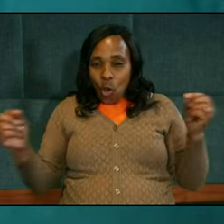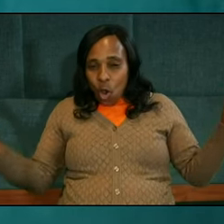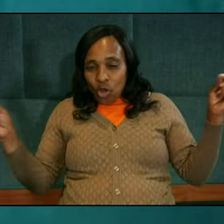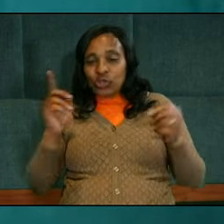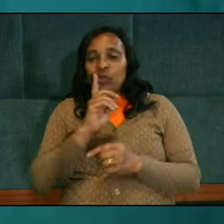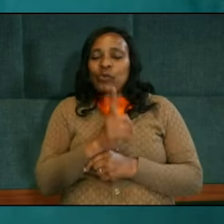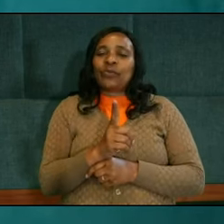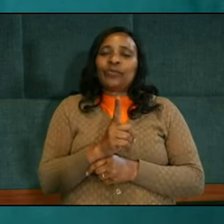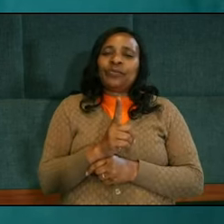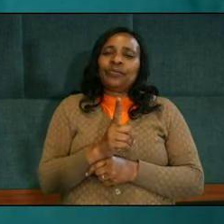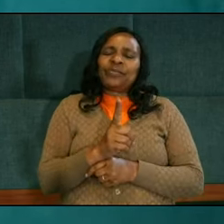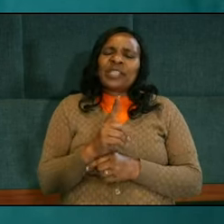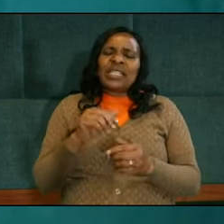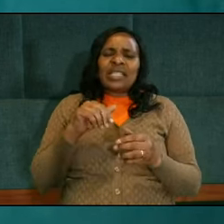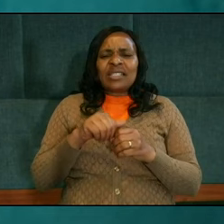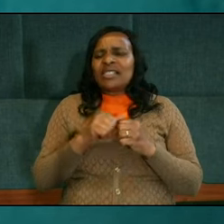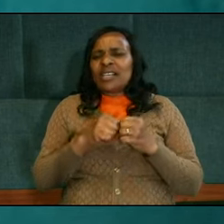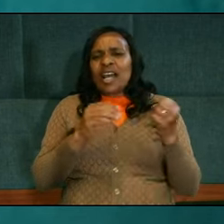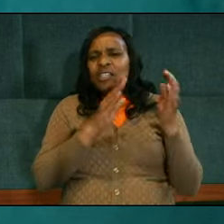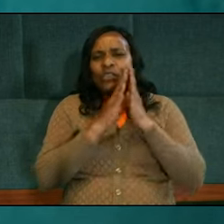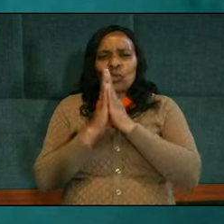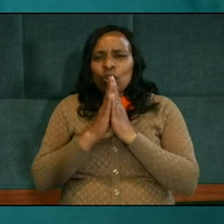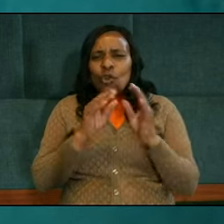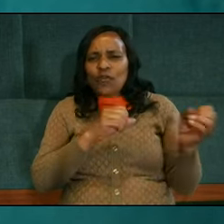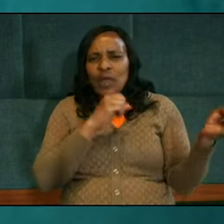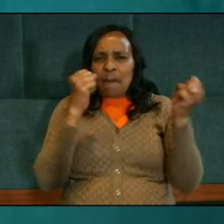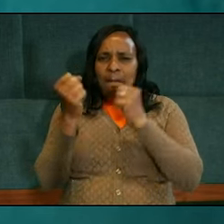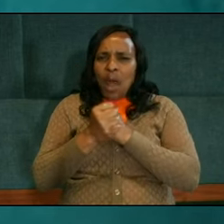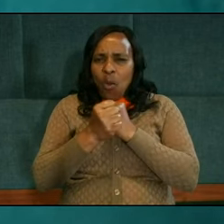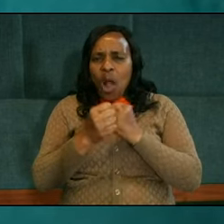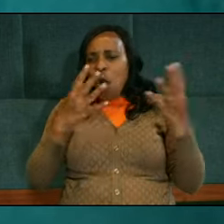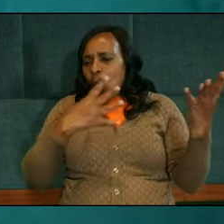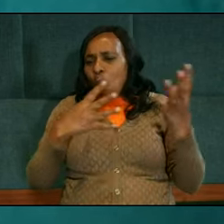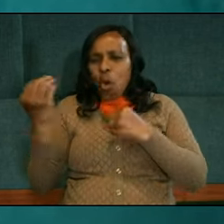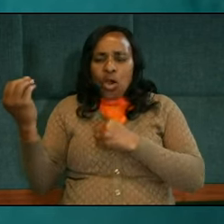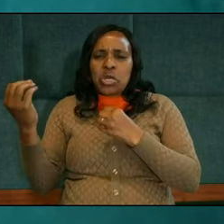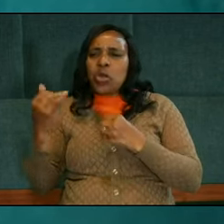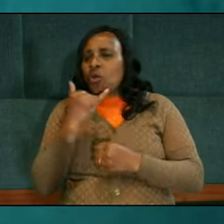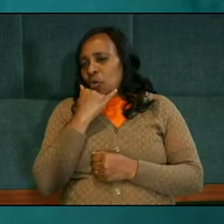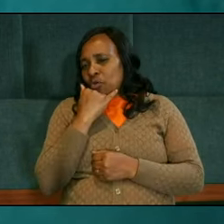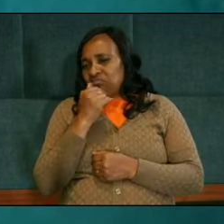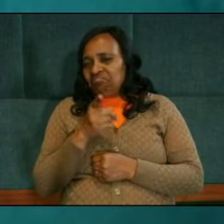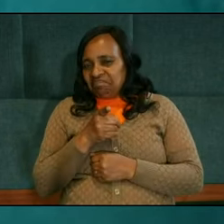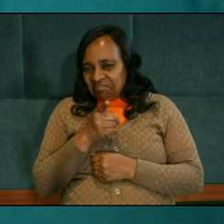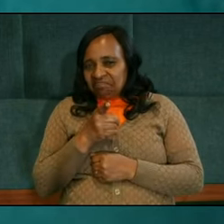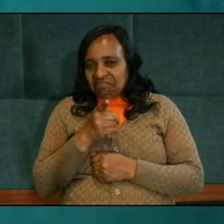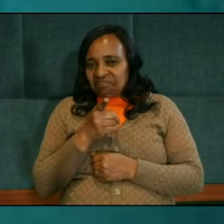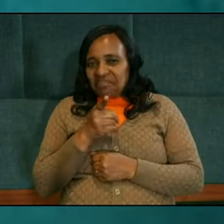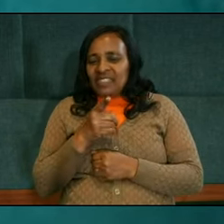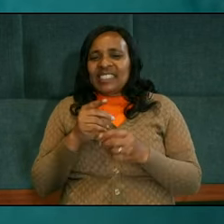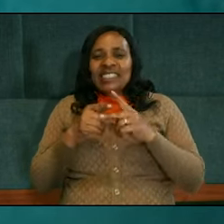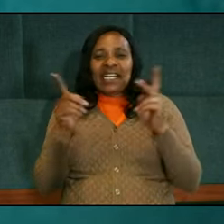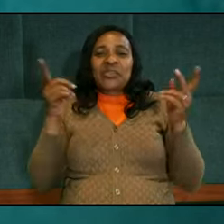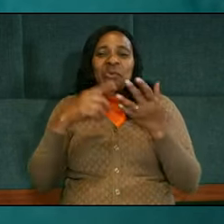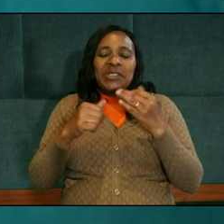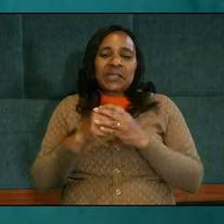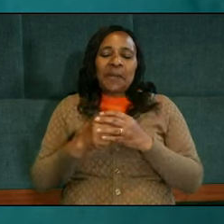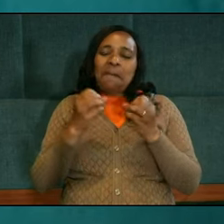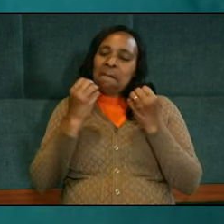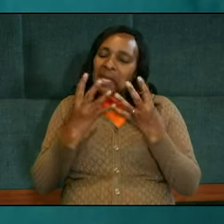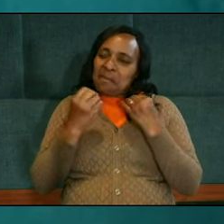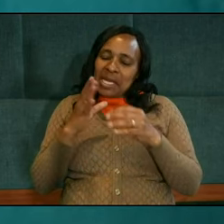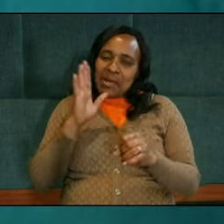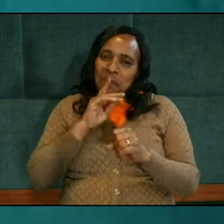and it is a story of power gone sour, and we are told here that he began with so much